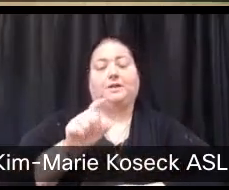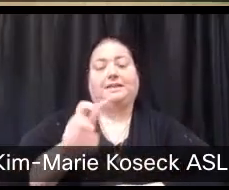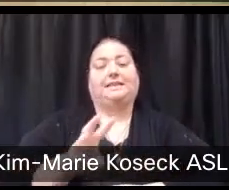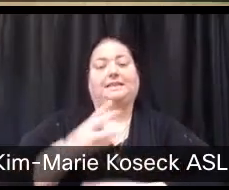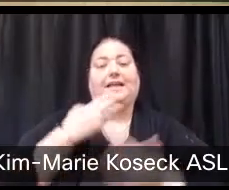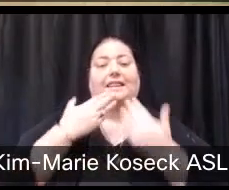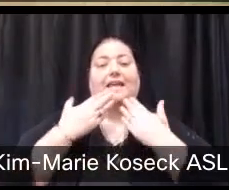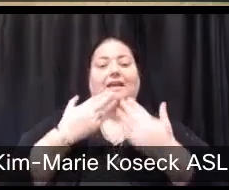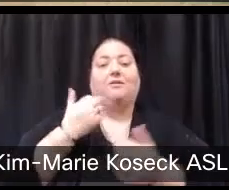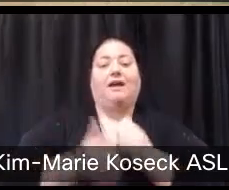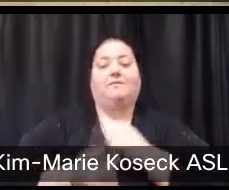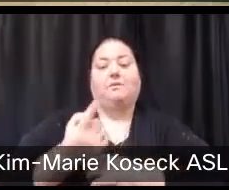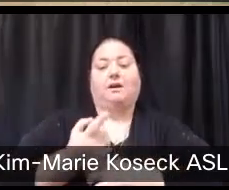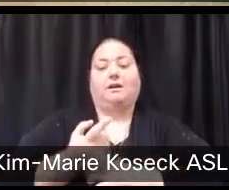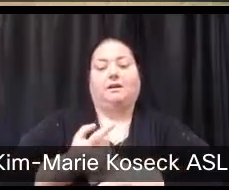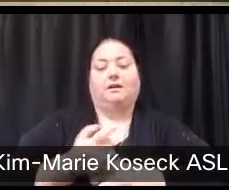you, everybody. Thank you.